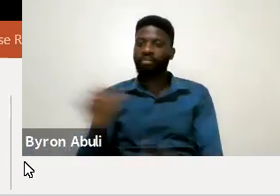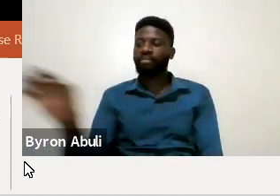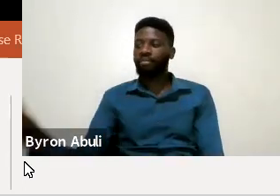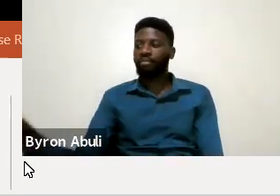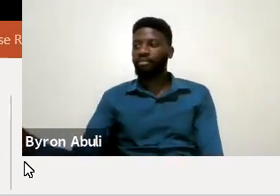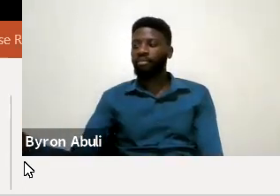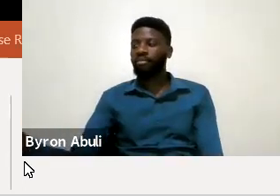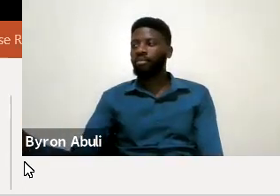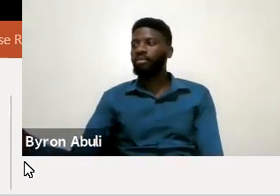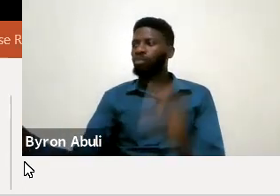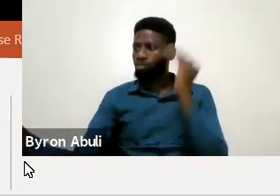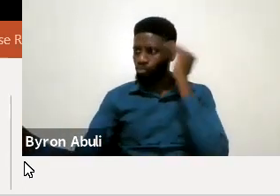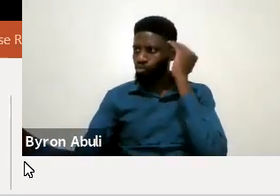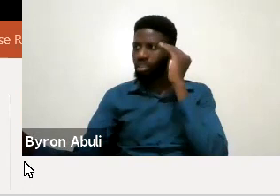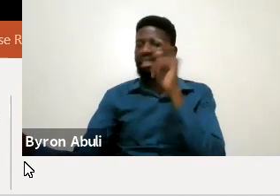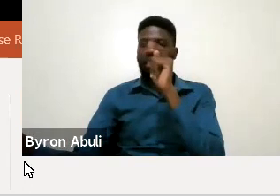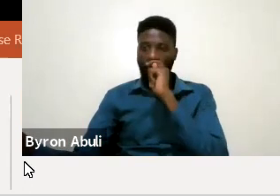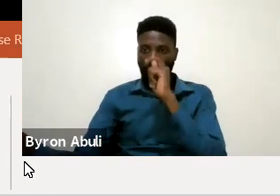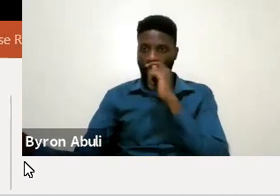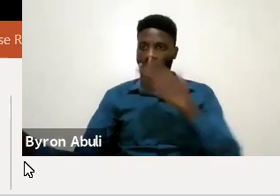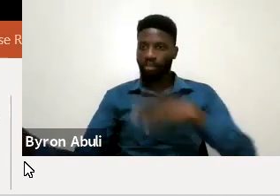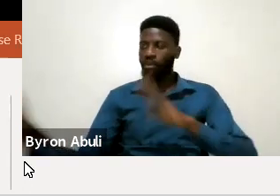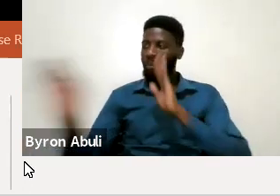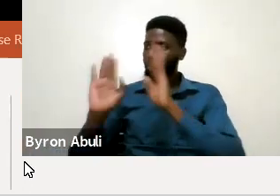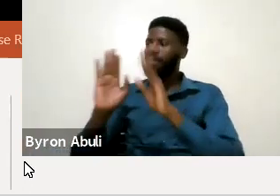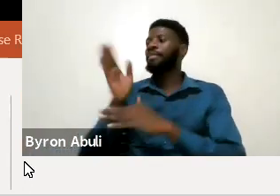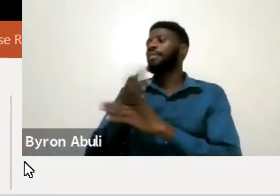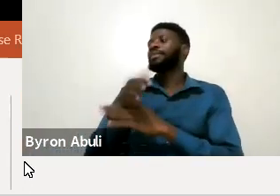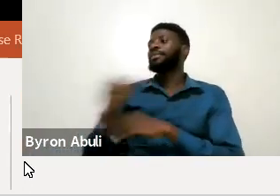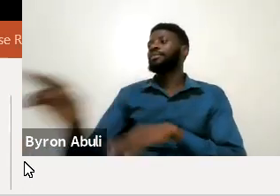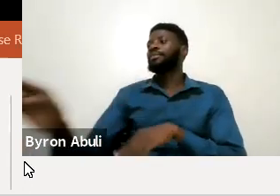But I know like from Tanzania, people, it's on Thursday.